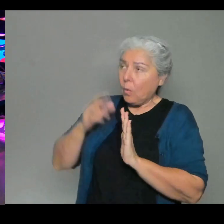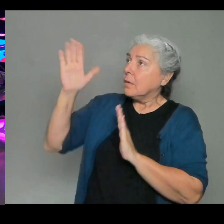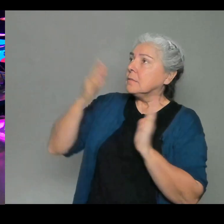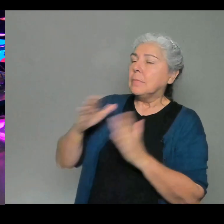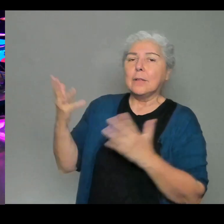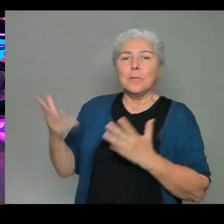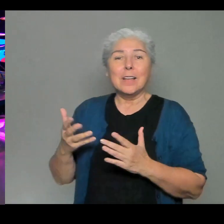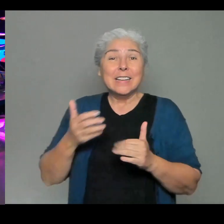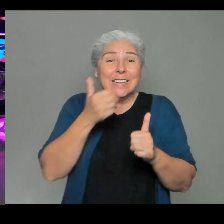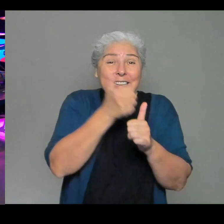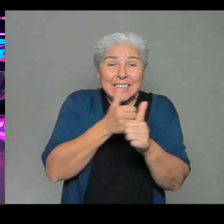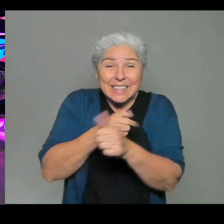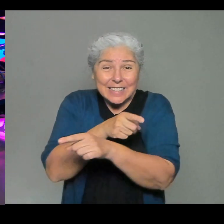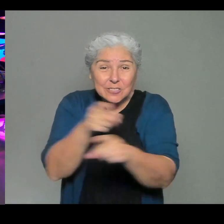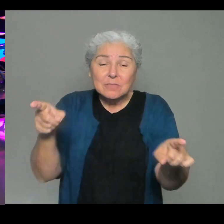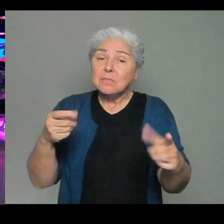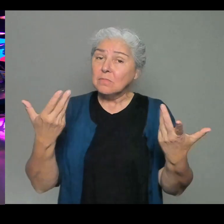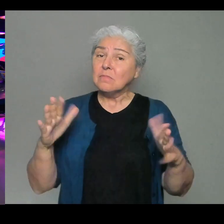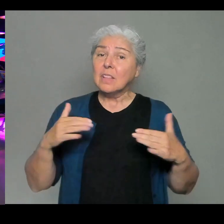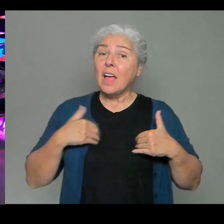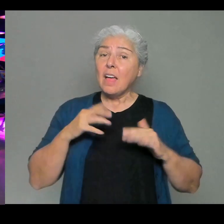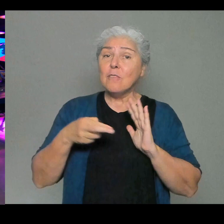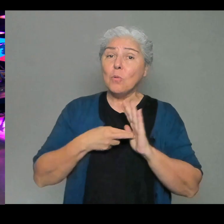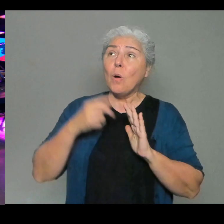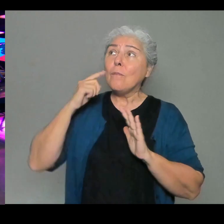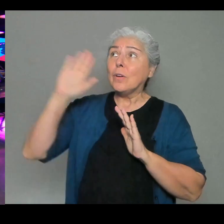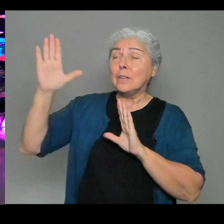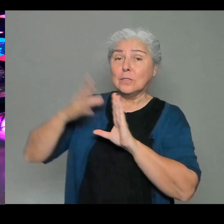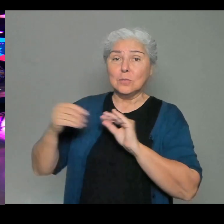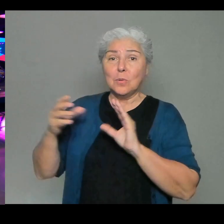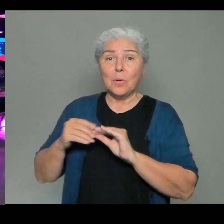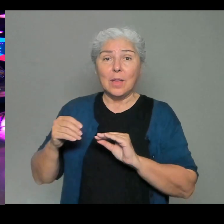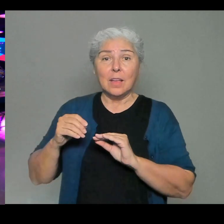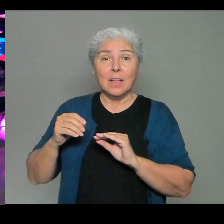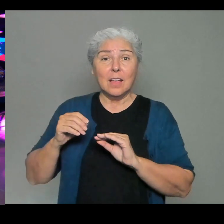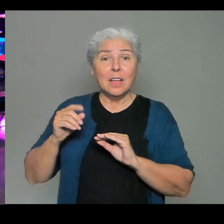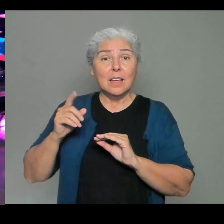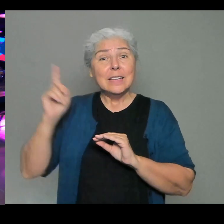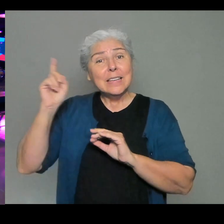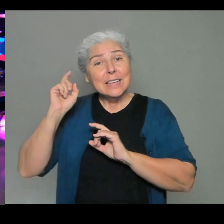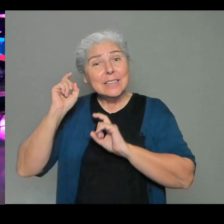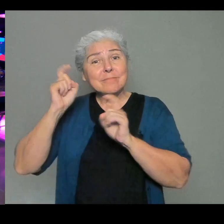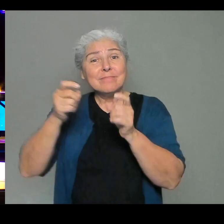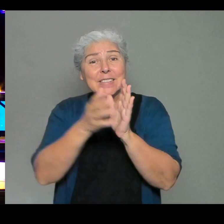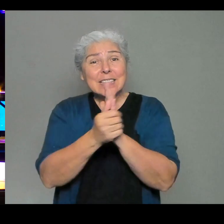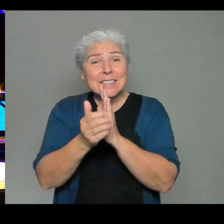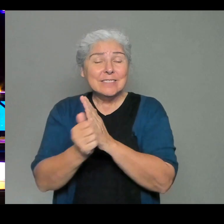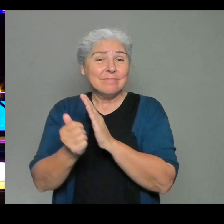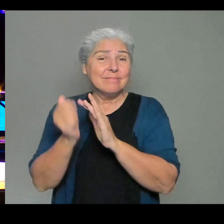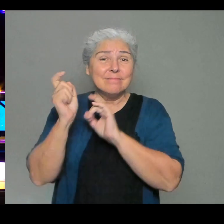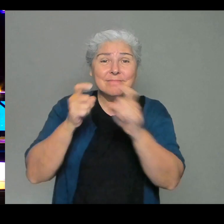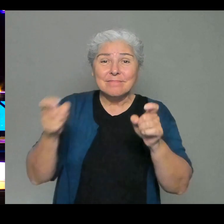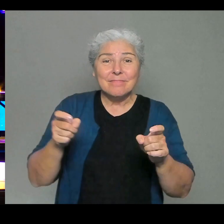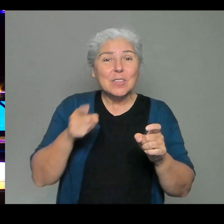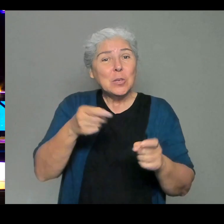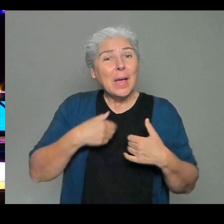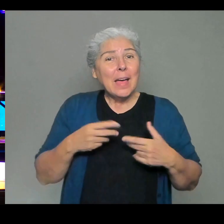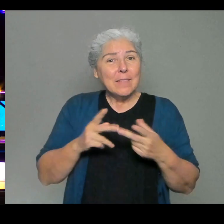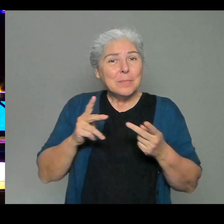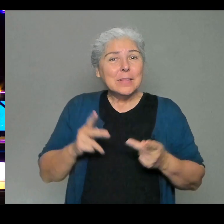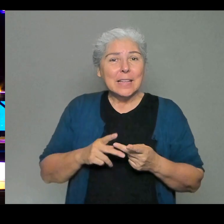plan? Because all of you have a role in this story. All of you have been gifted for a specific role in this story. You have a place in the